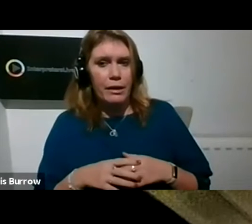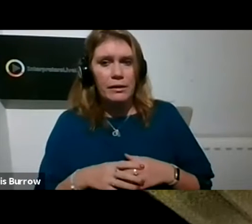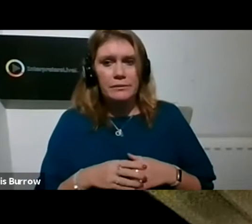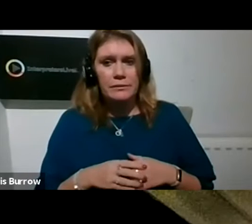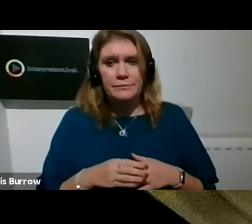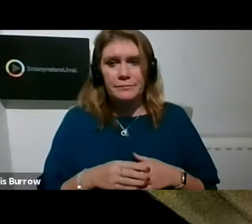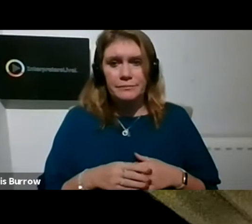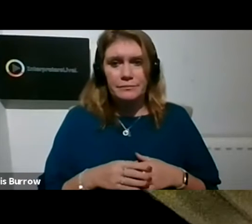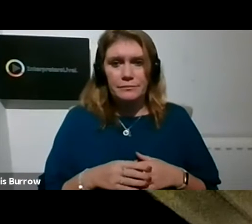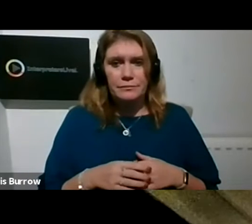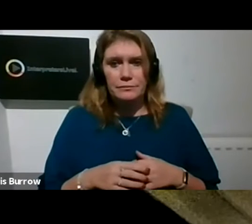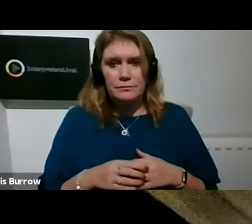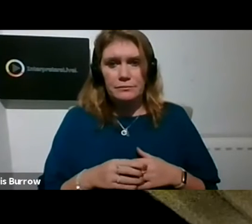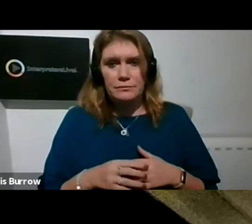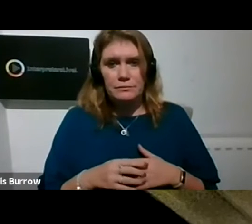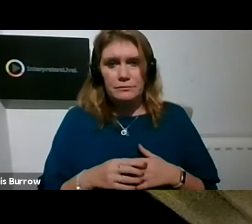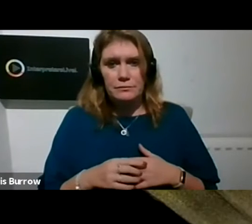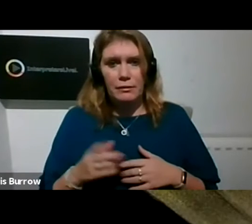both of our interest in like